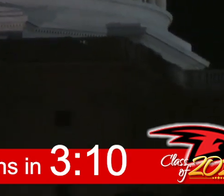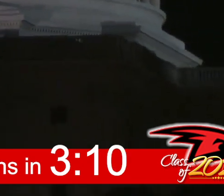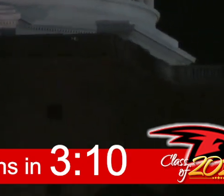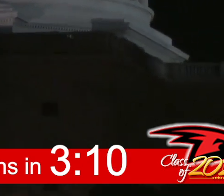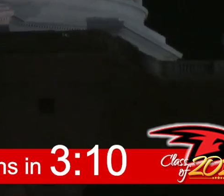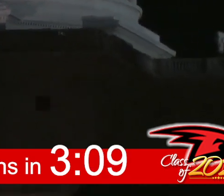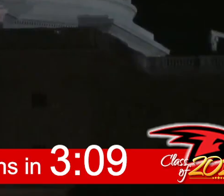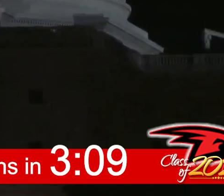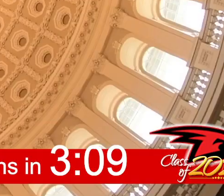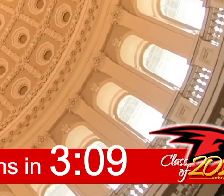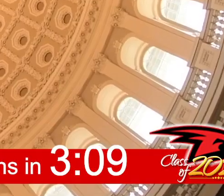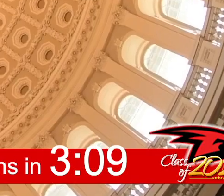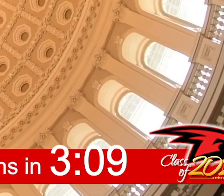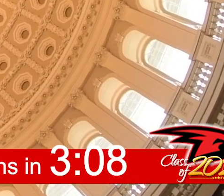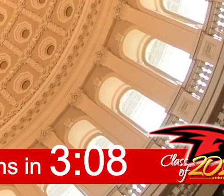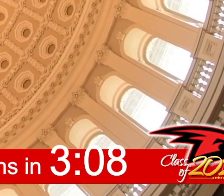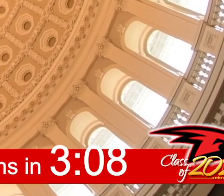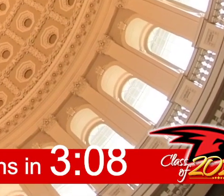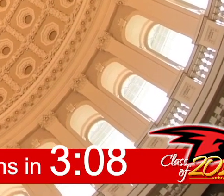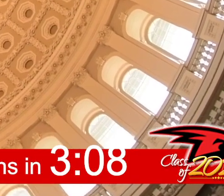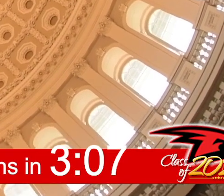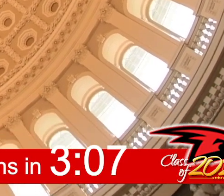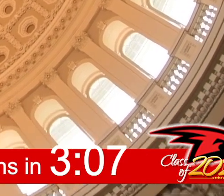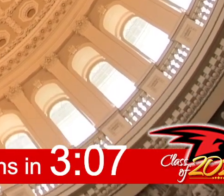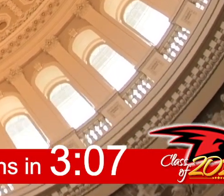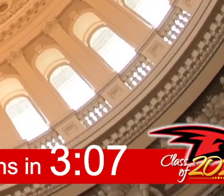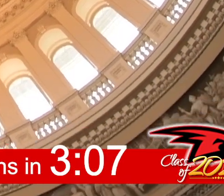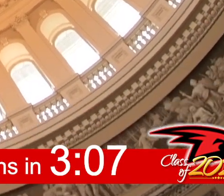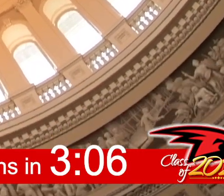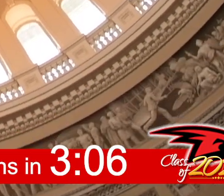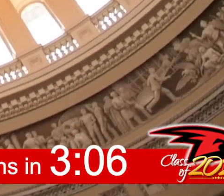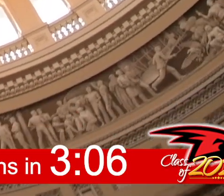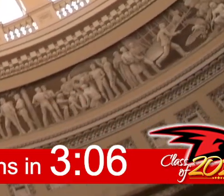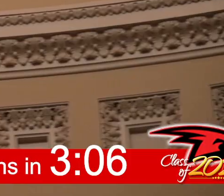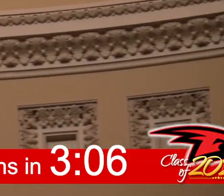many Americans. It's the rotunda of the United States Capitol.